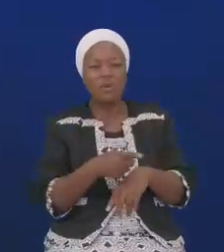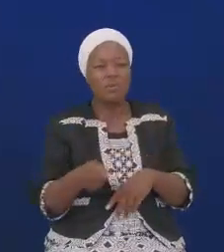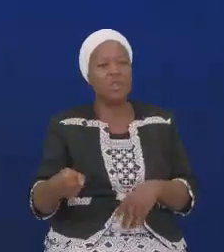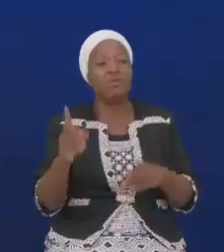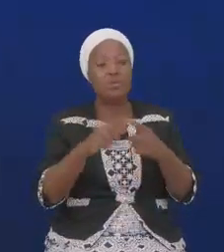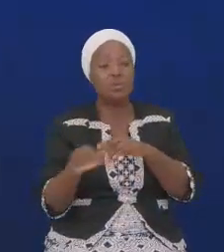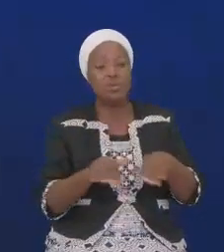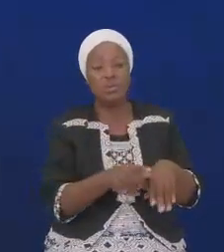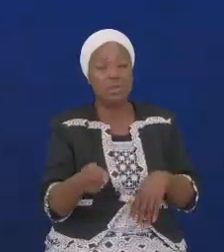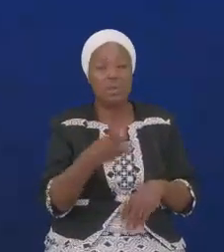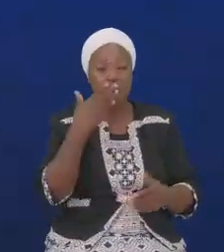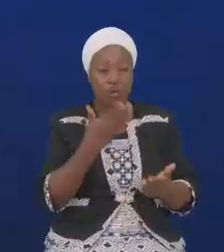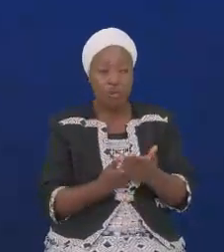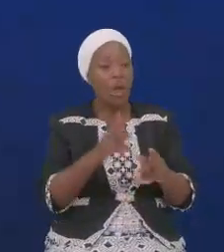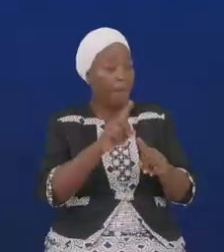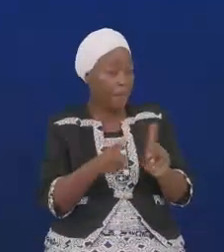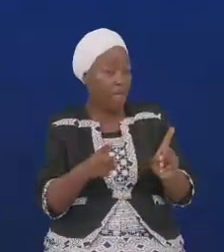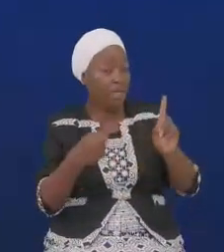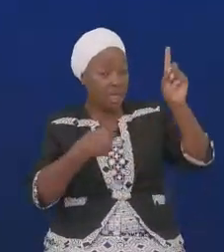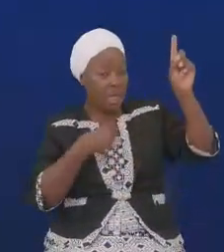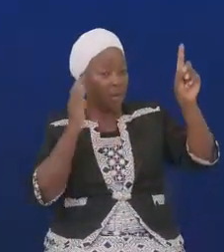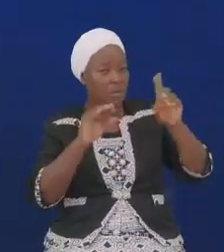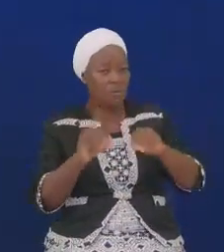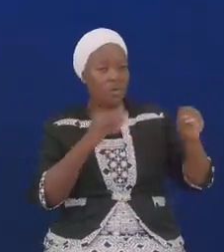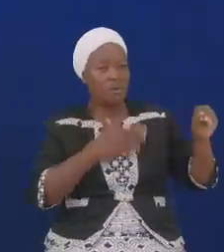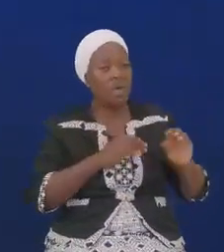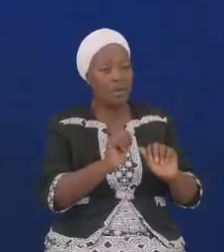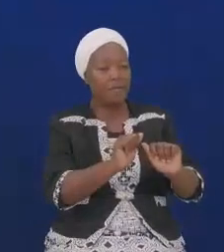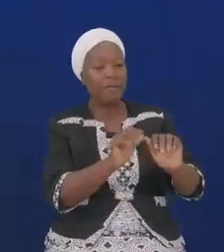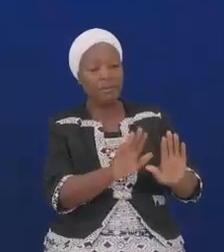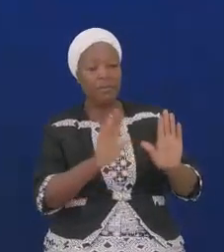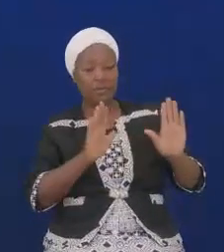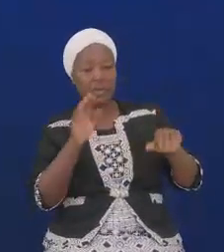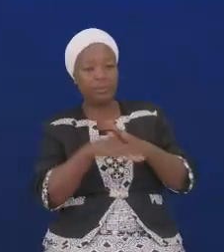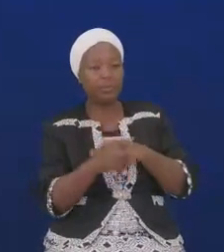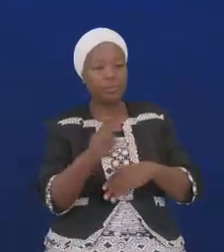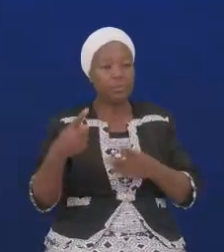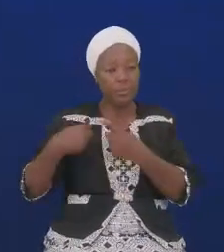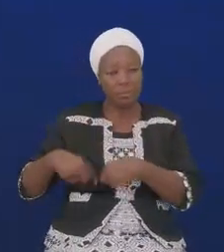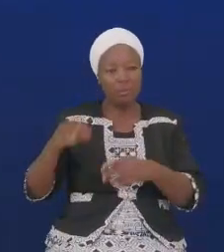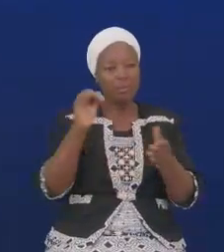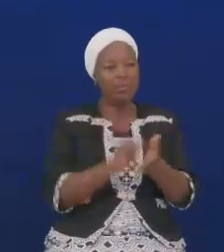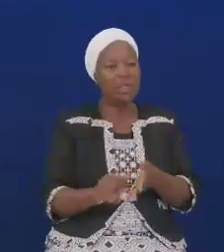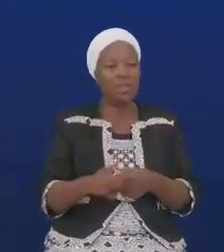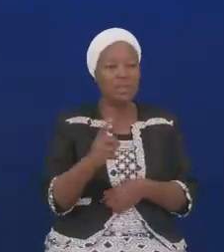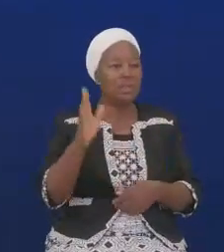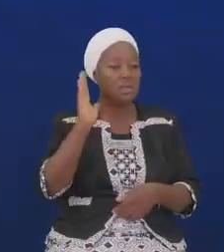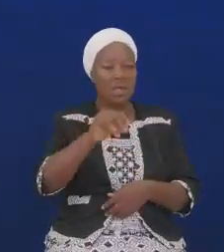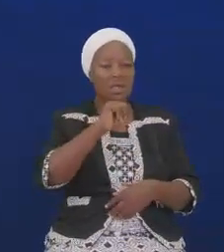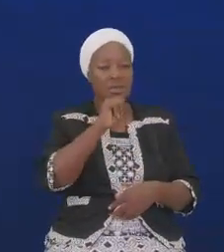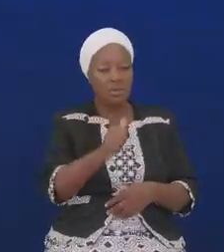them good, but I will put my fear in their hearts that they shall